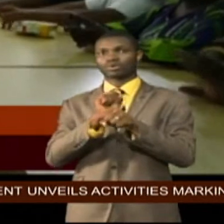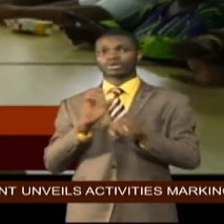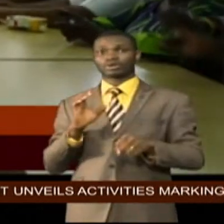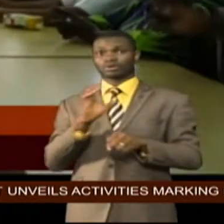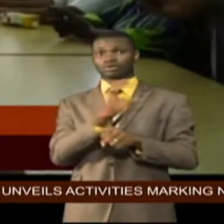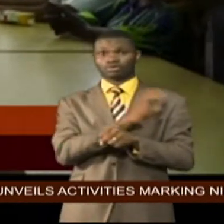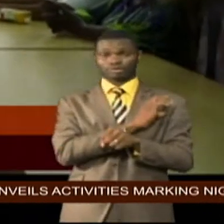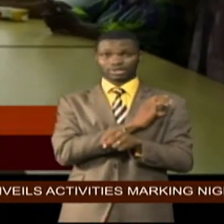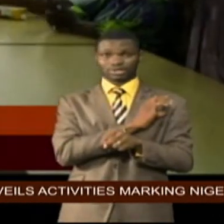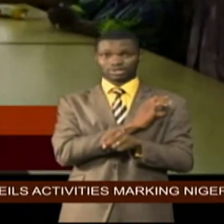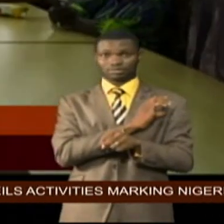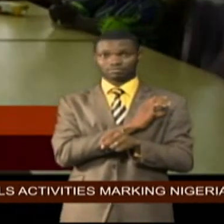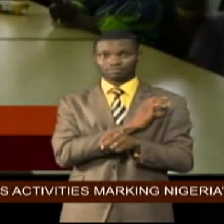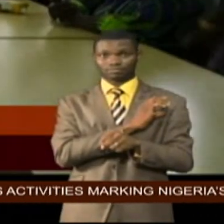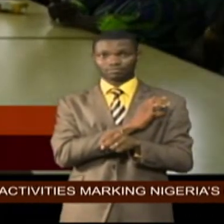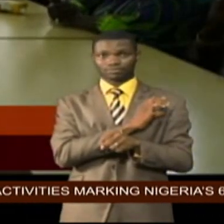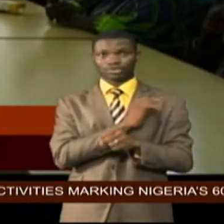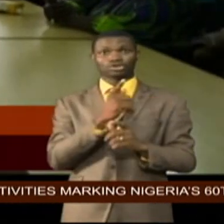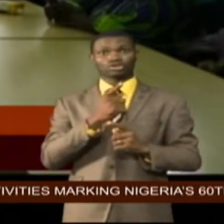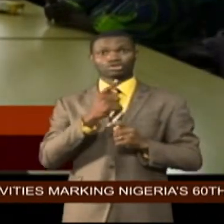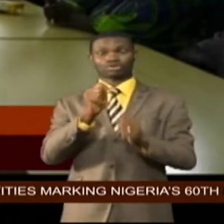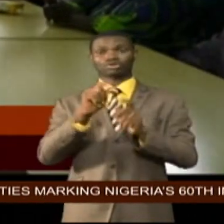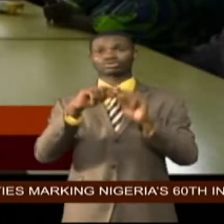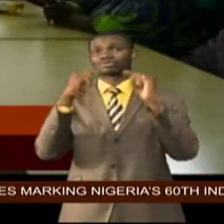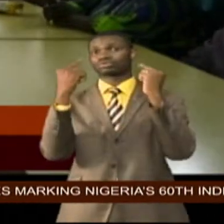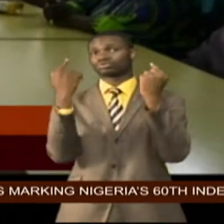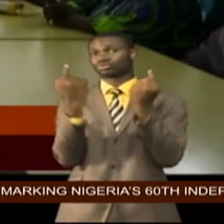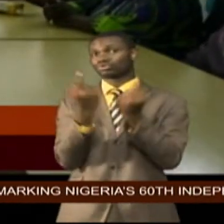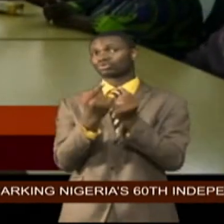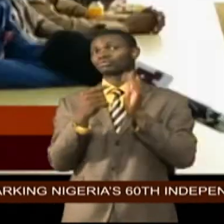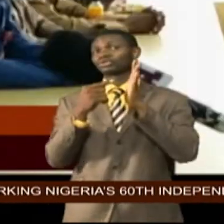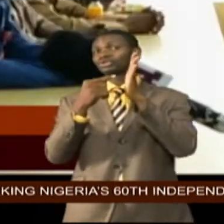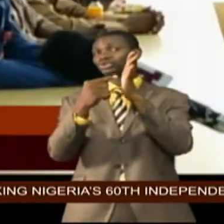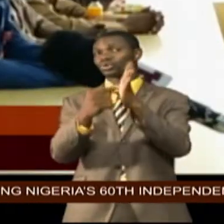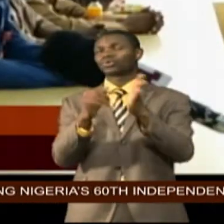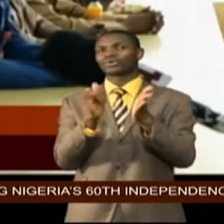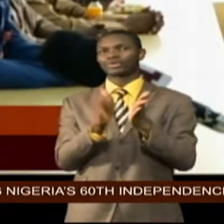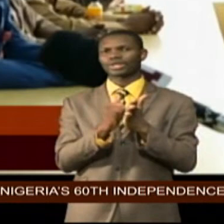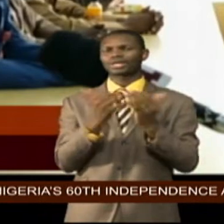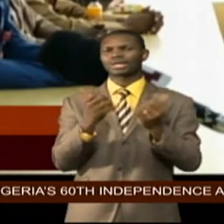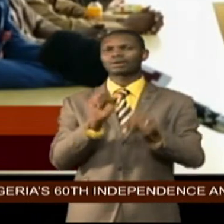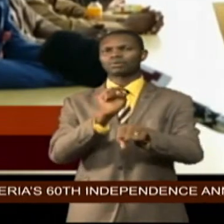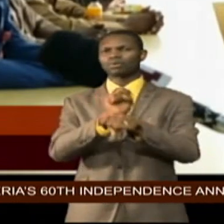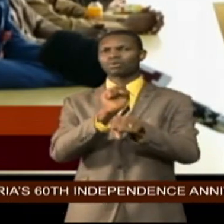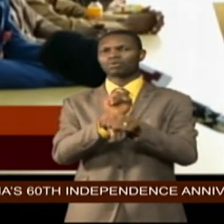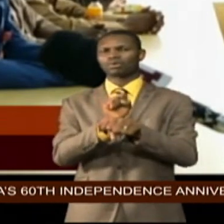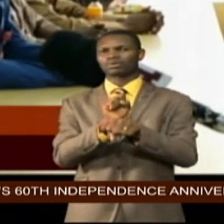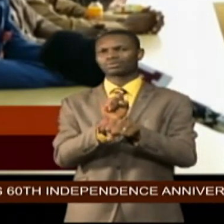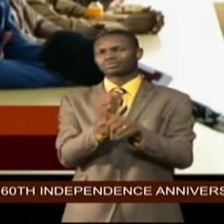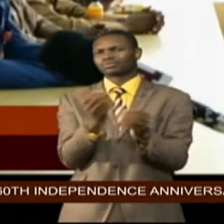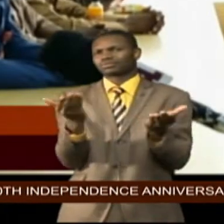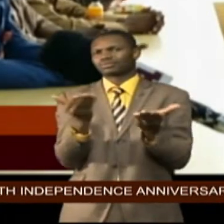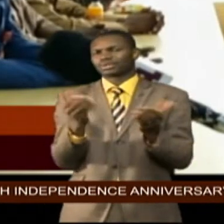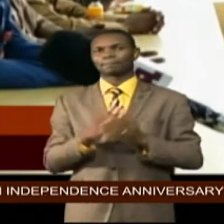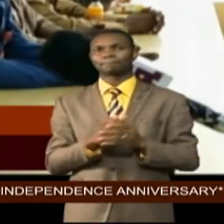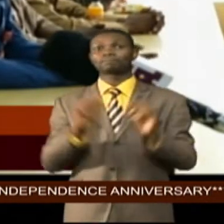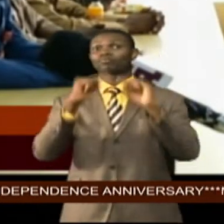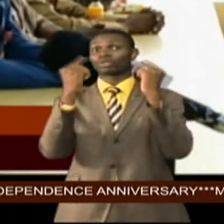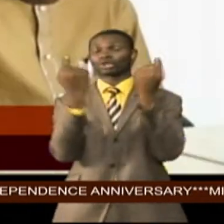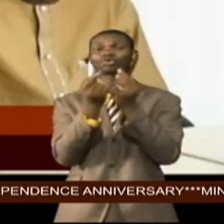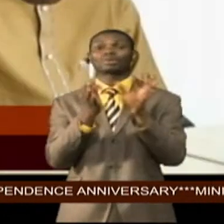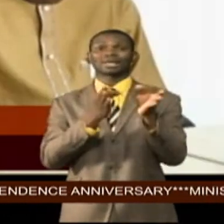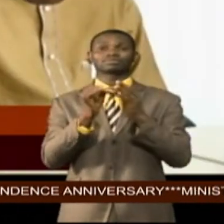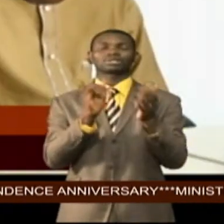Council Integrity Group scored the National Directorate of Employment high. Now, this is informed by what the group describes as